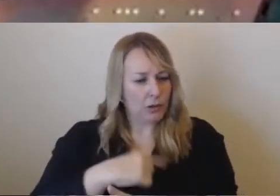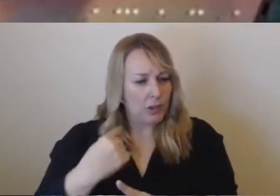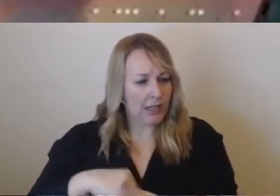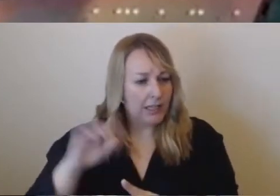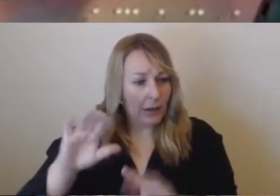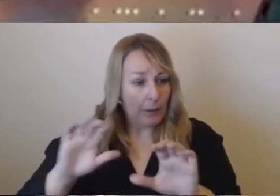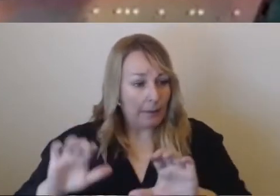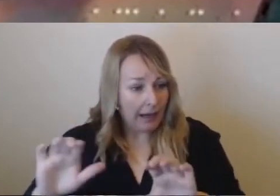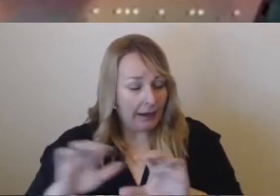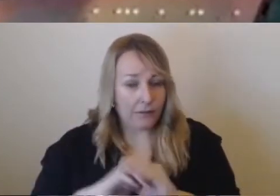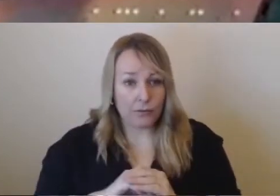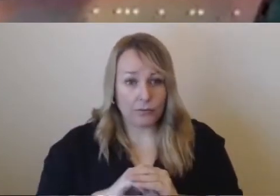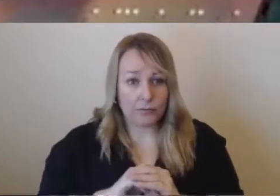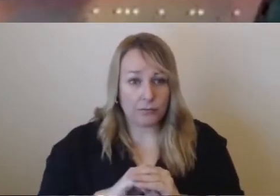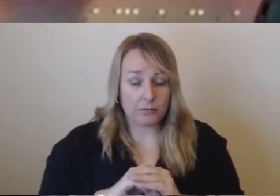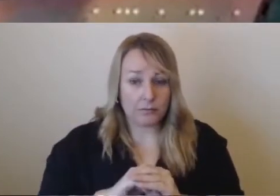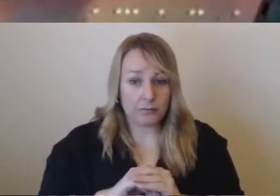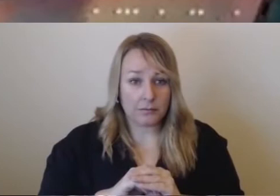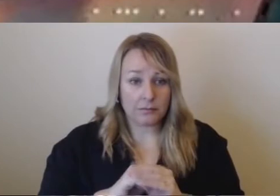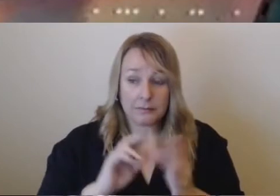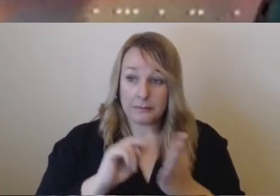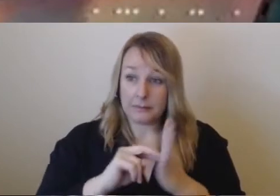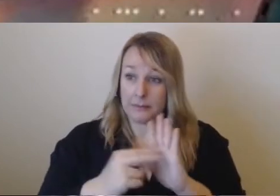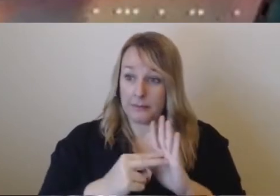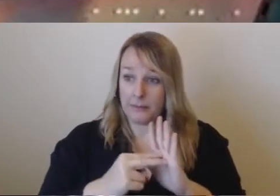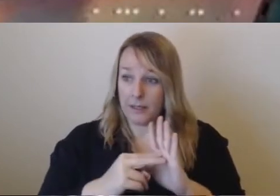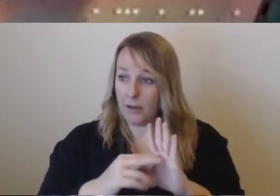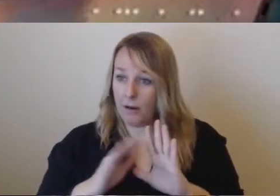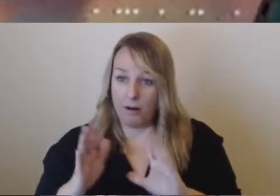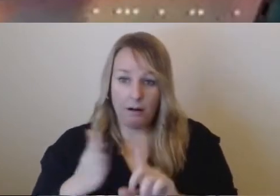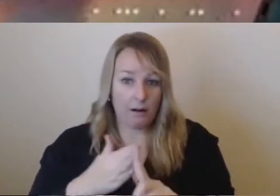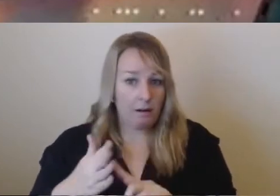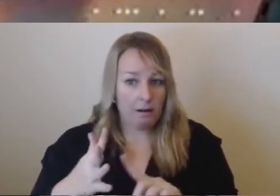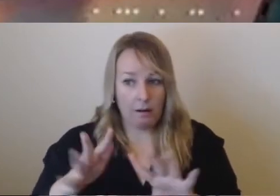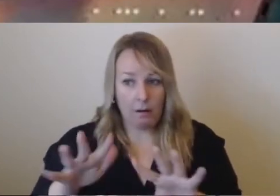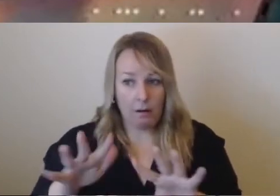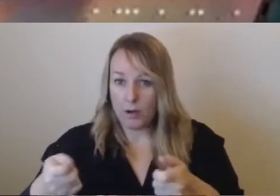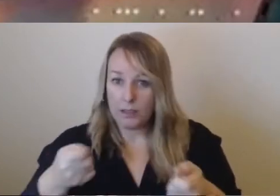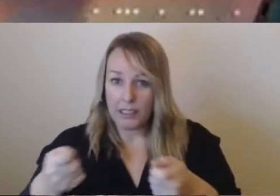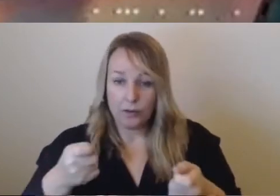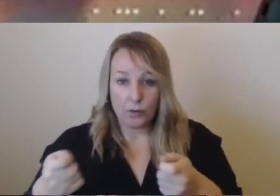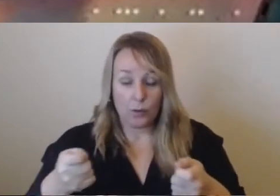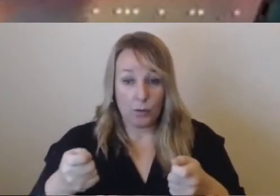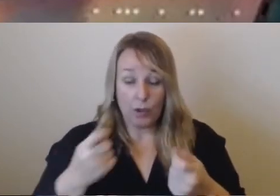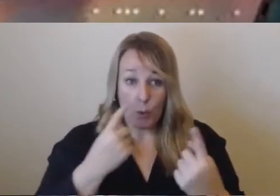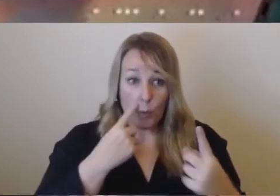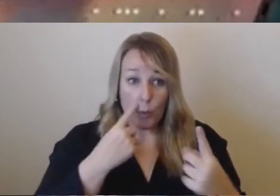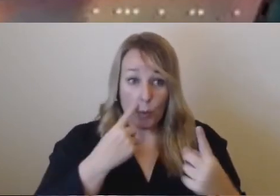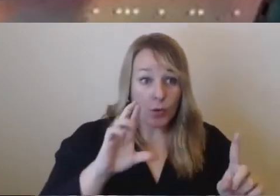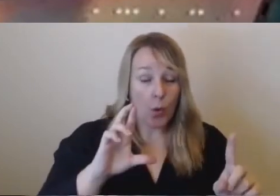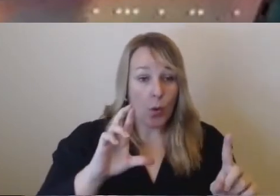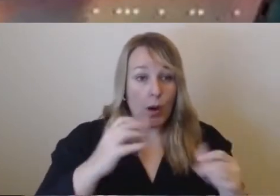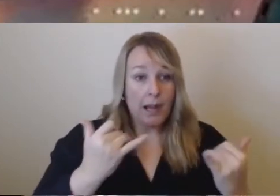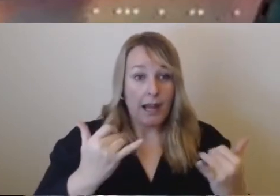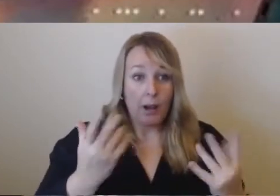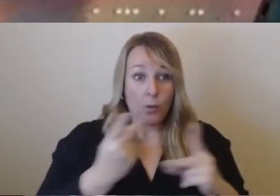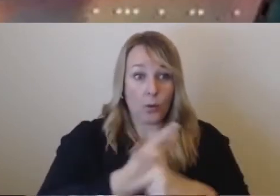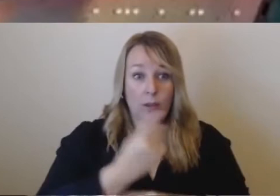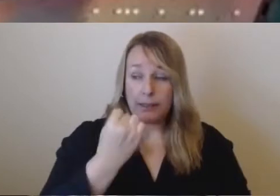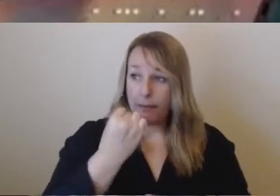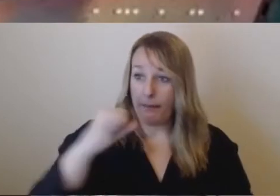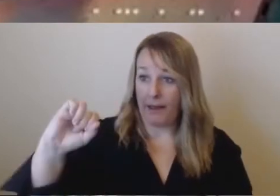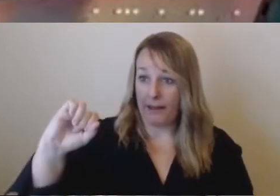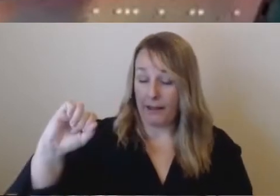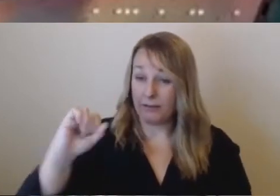A, that increased coerciveness works, or that there's a backlash, because you're seeing a bunch of different countries respond pretty